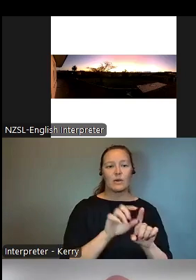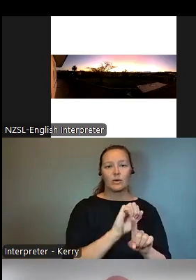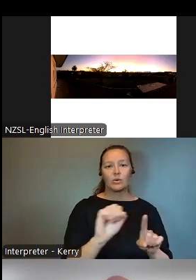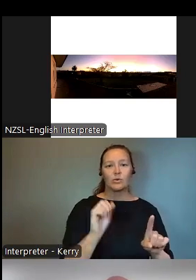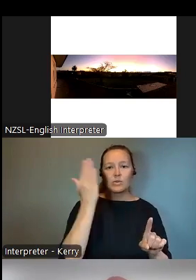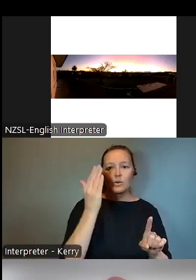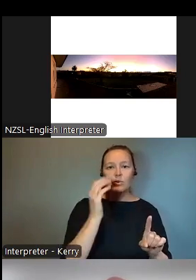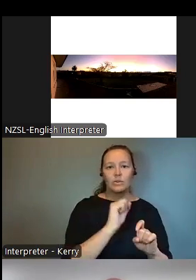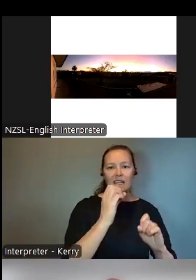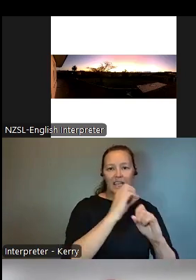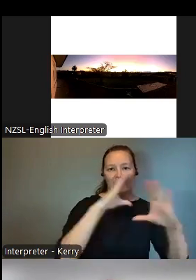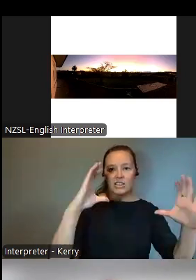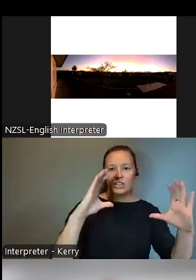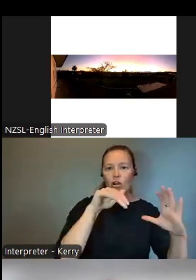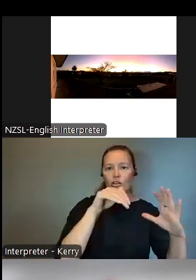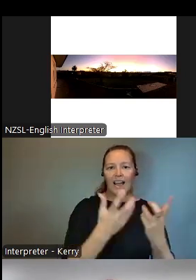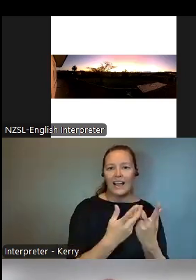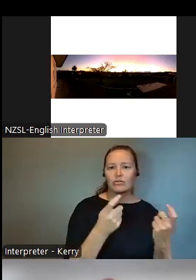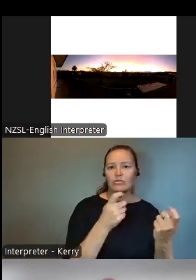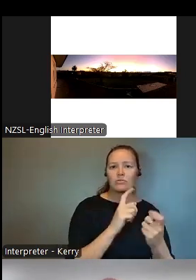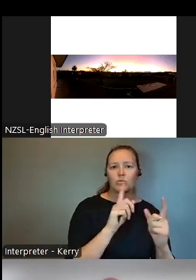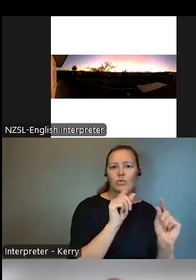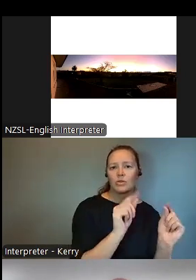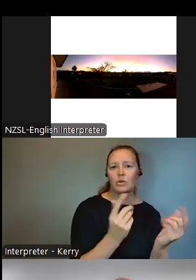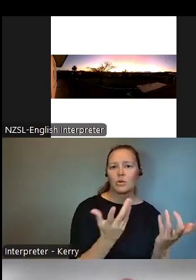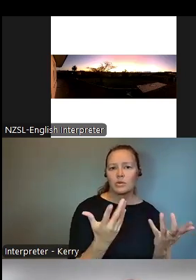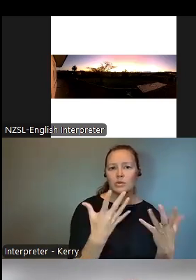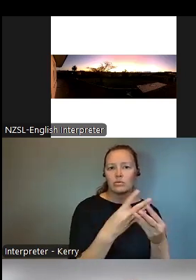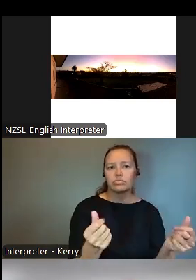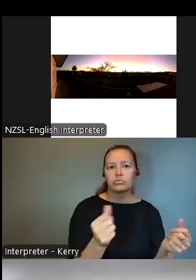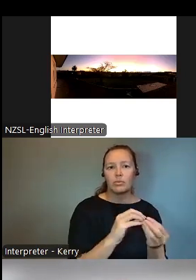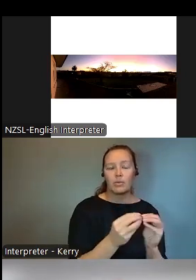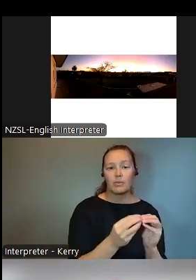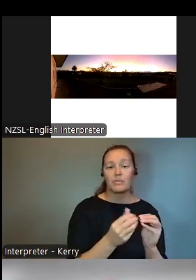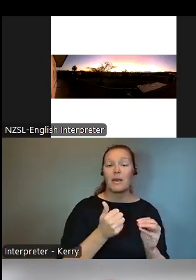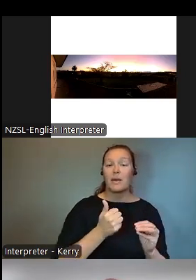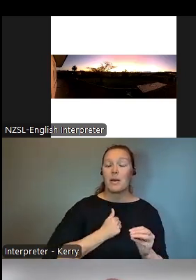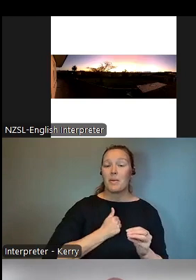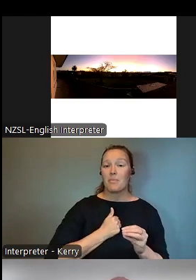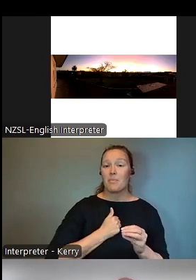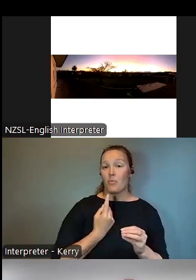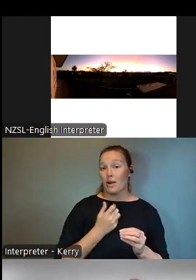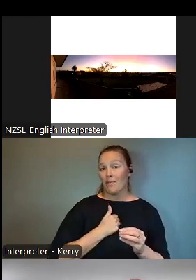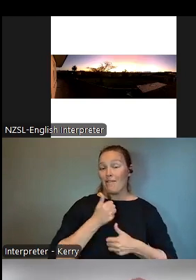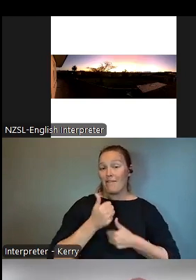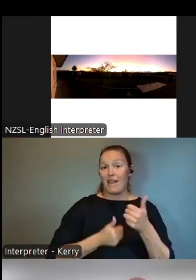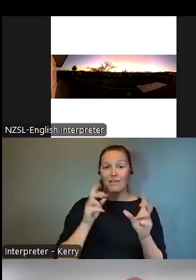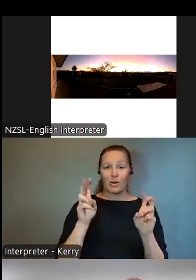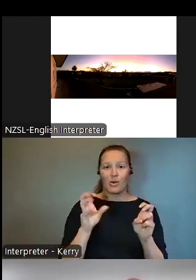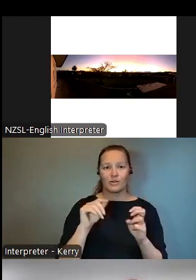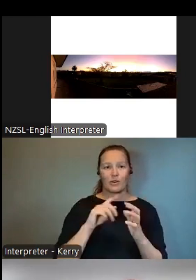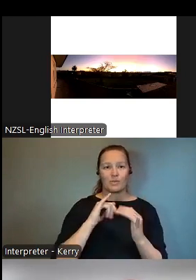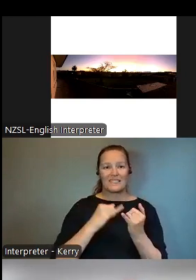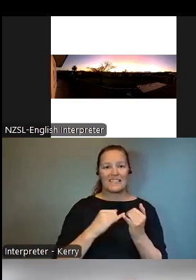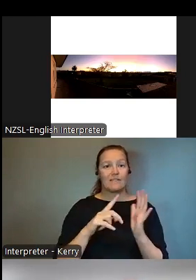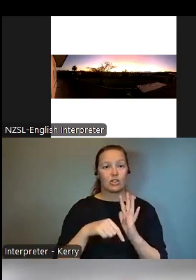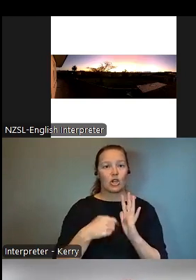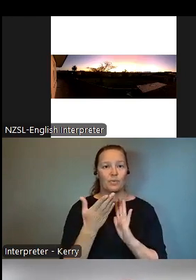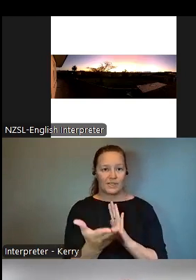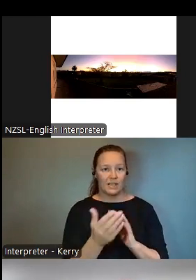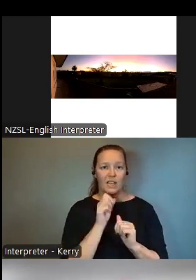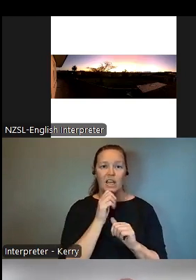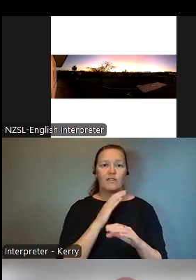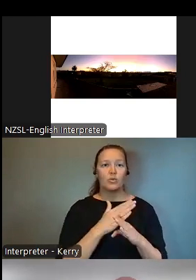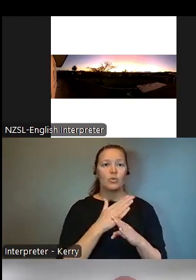going to do about it, something to believe in. And one of my favorite quotes by Steve Jobs is this one: if you're working on